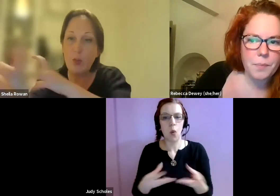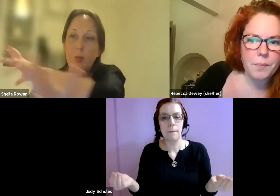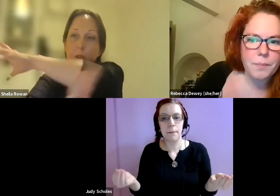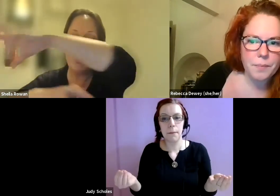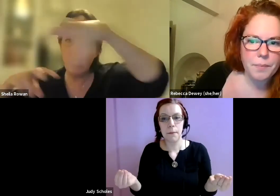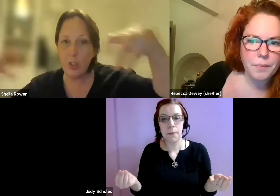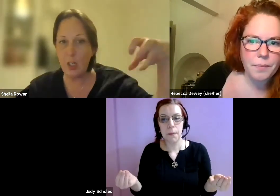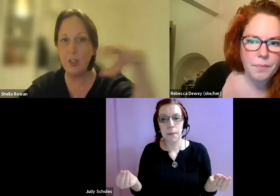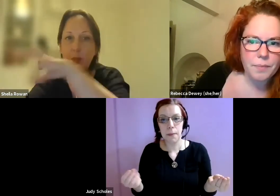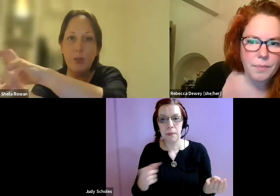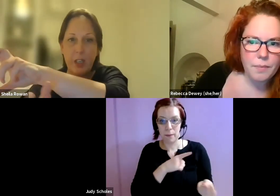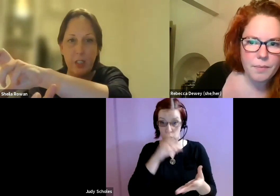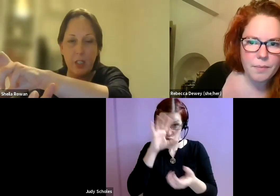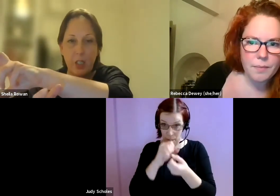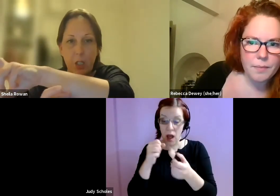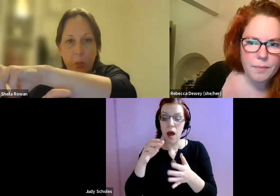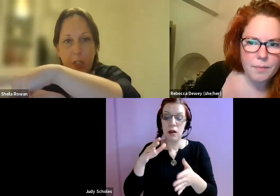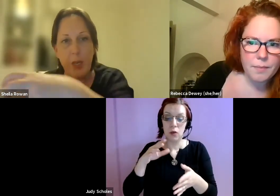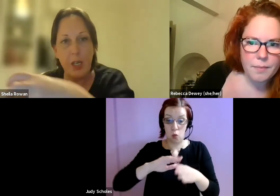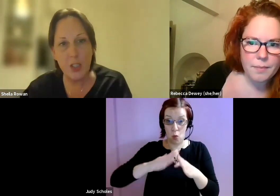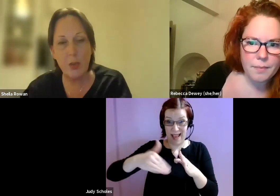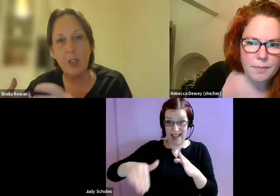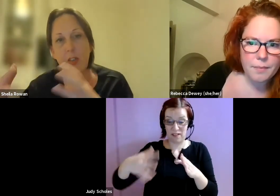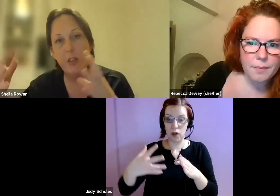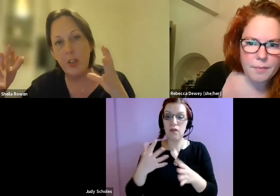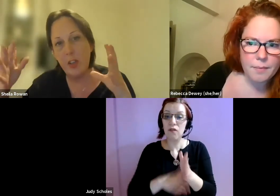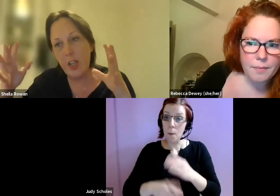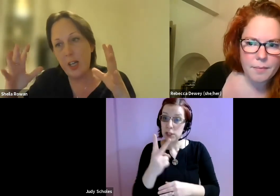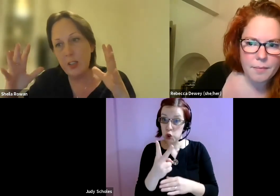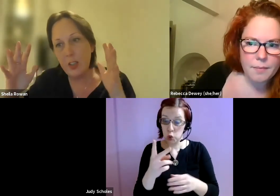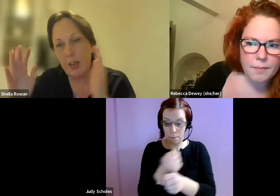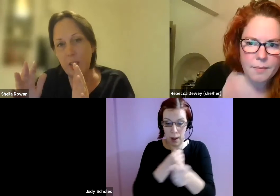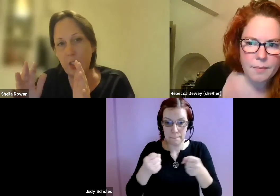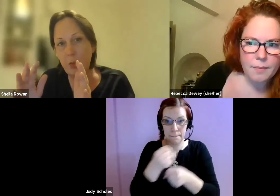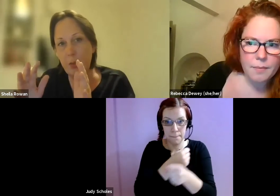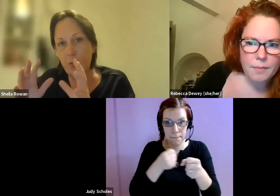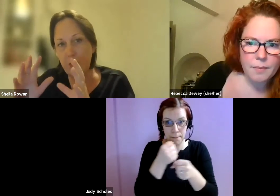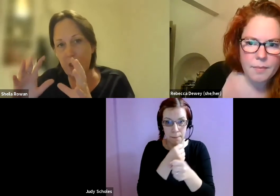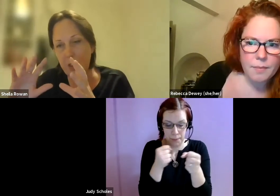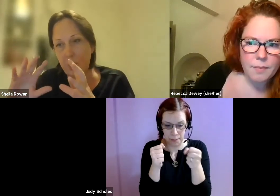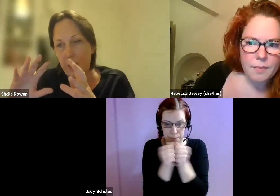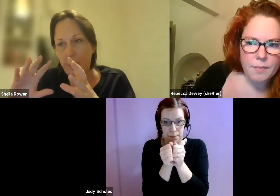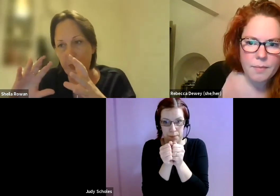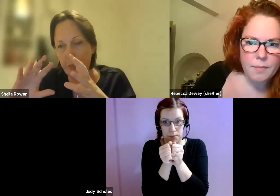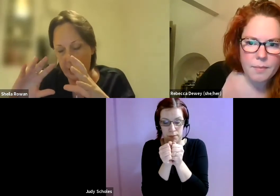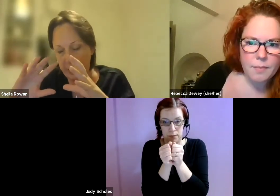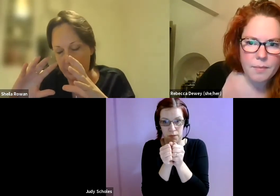that's from the two stars moving. When they smash into one another, that gravitational wave